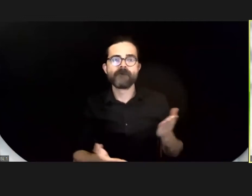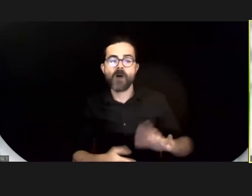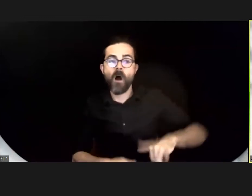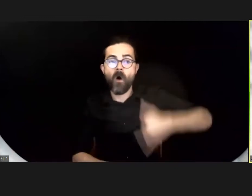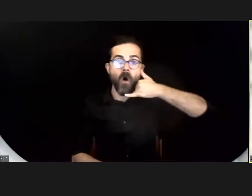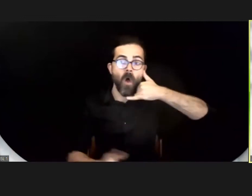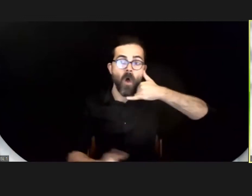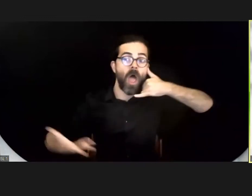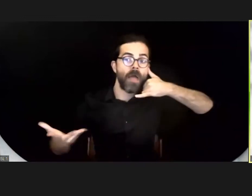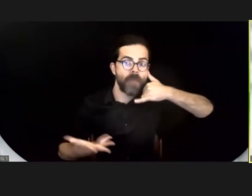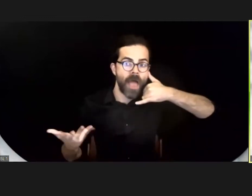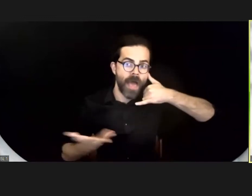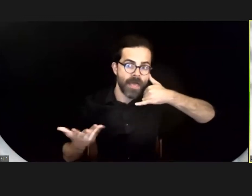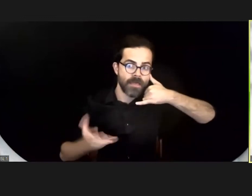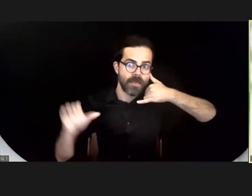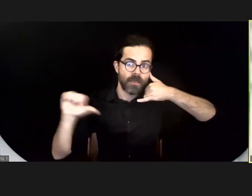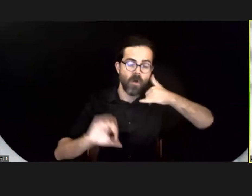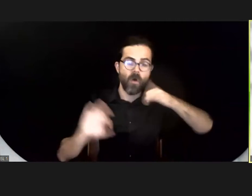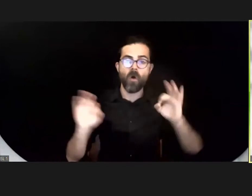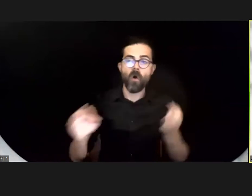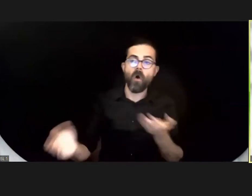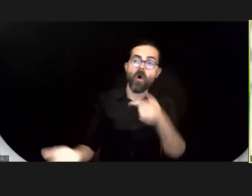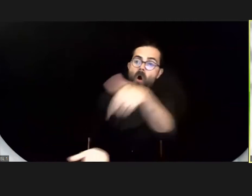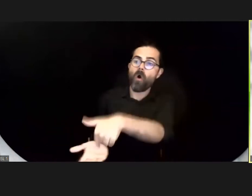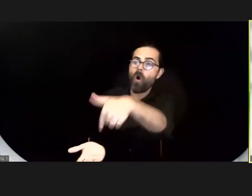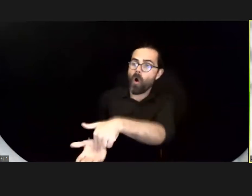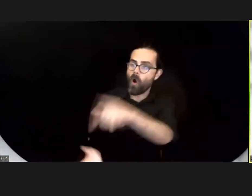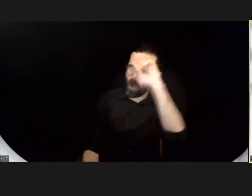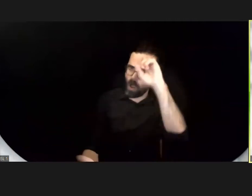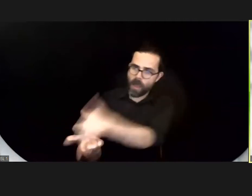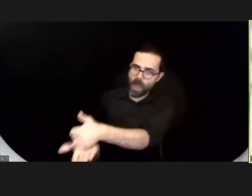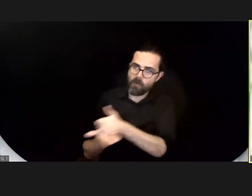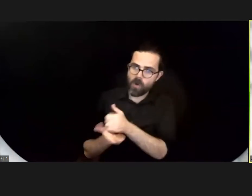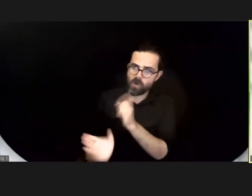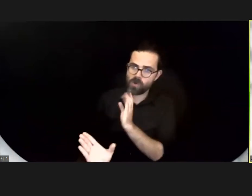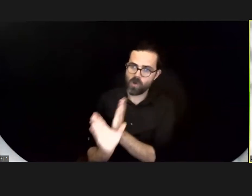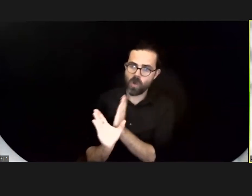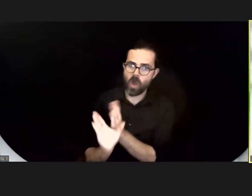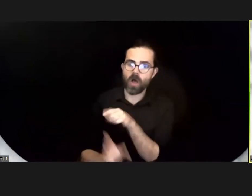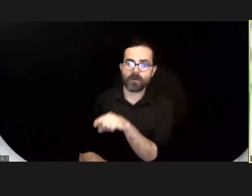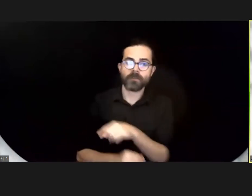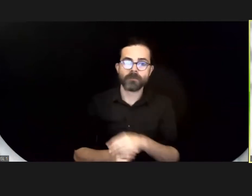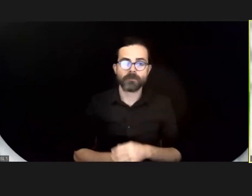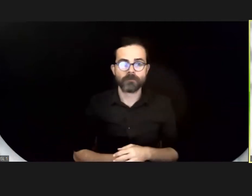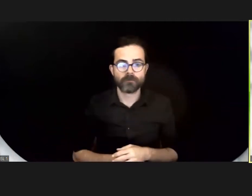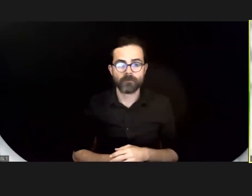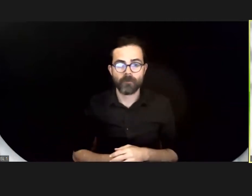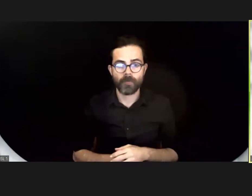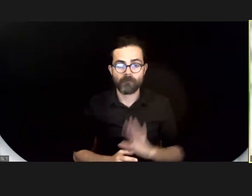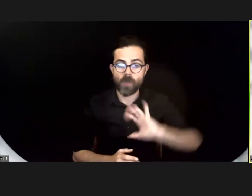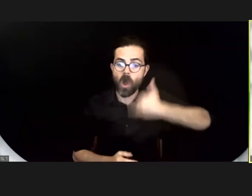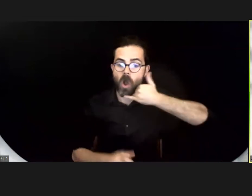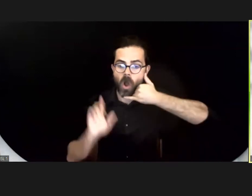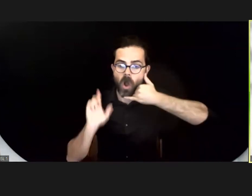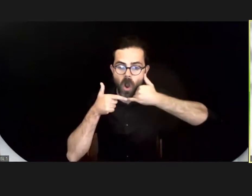a request for a psychological support. To do this, the call center has to be adaptive, not only of